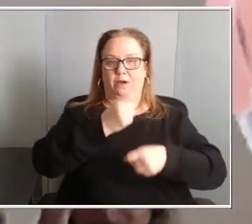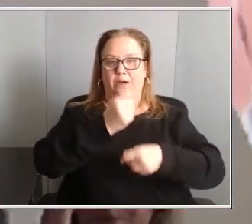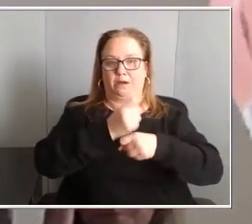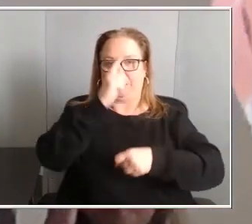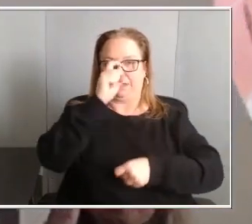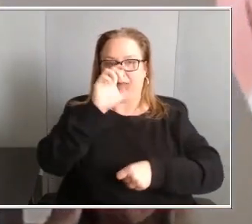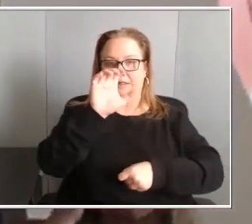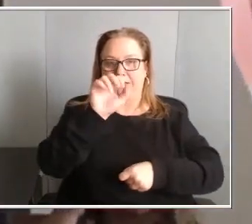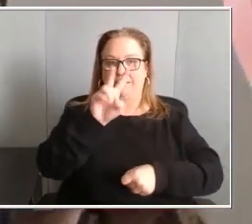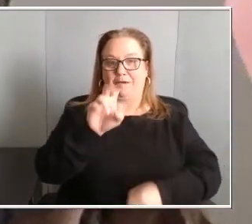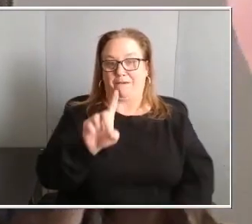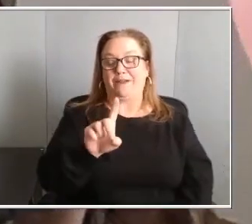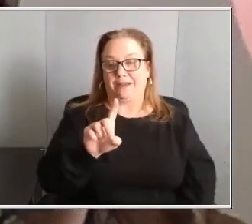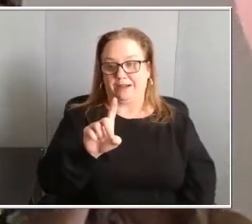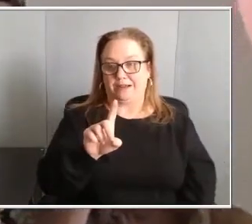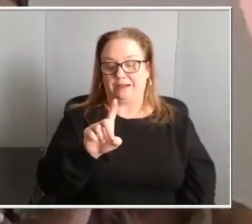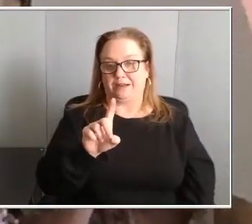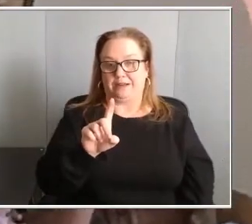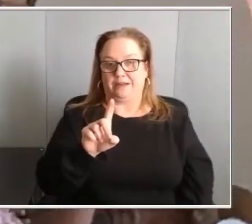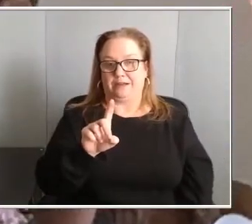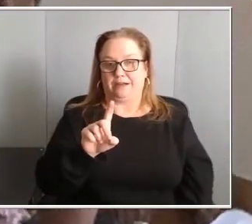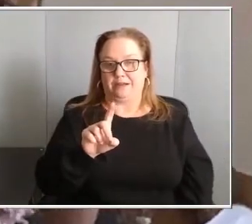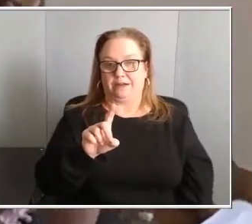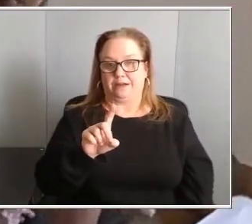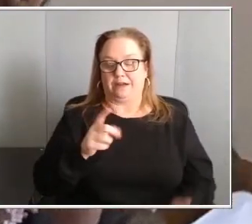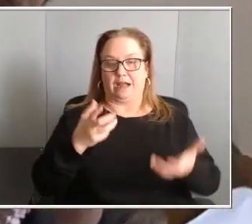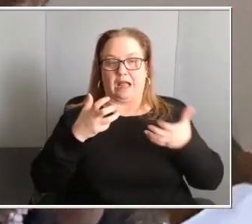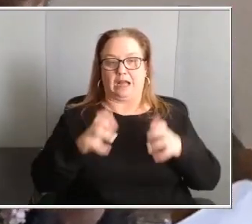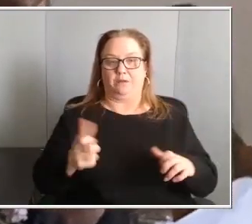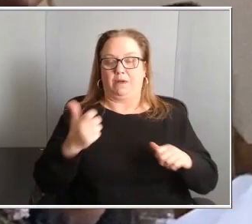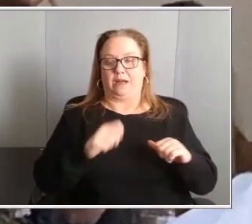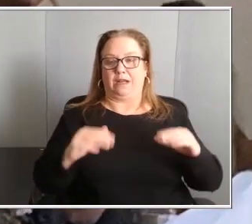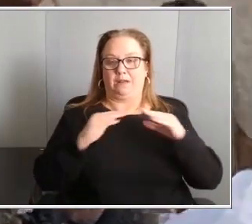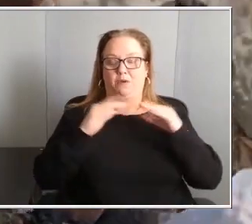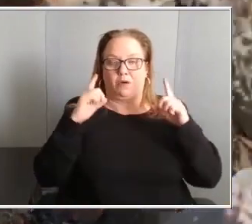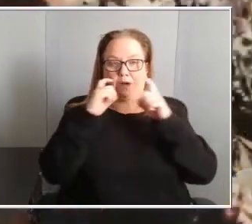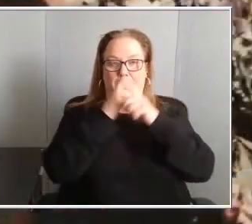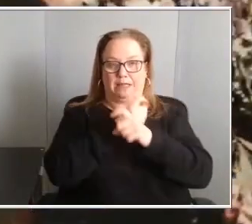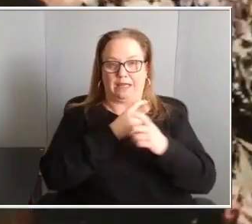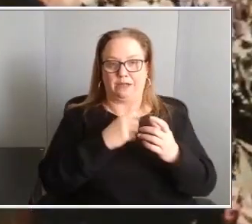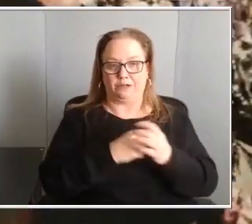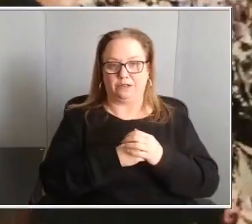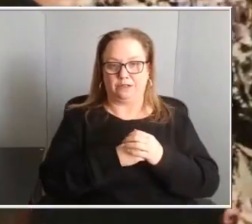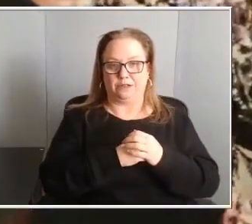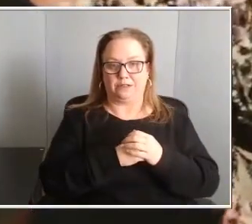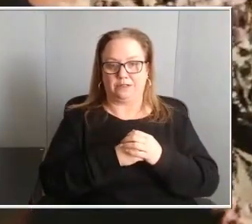of COVID, so I didn't want any more complications